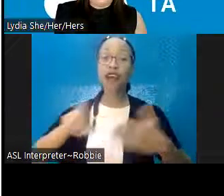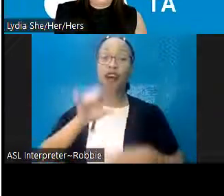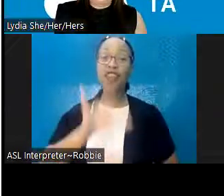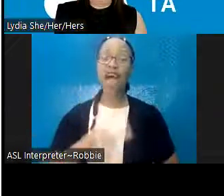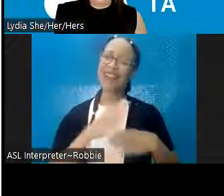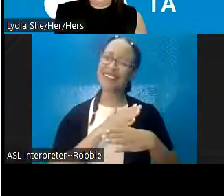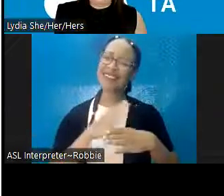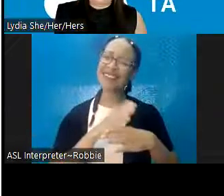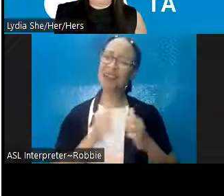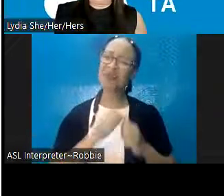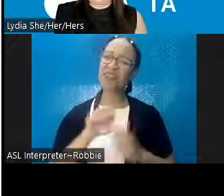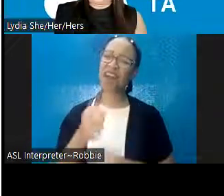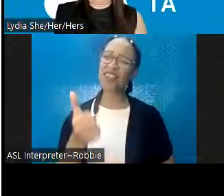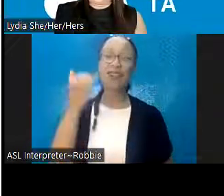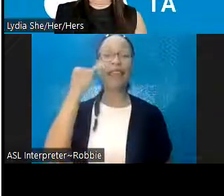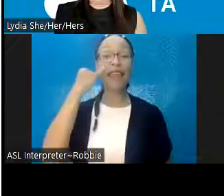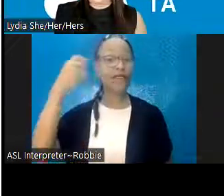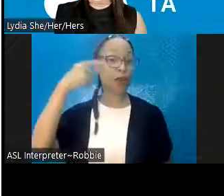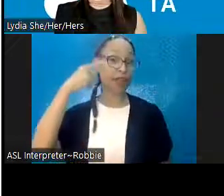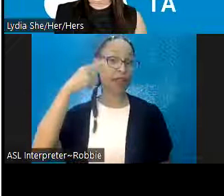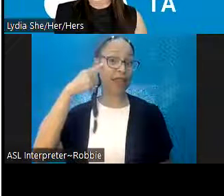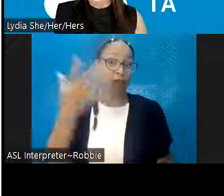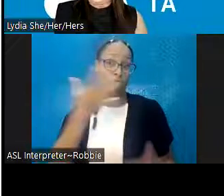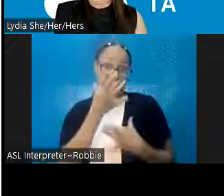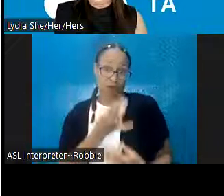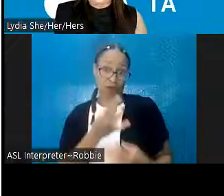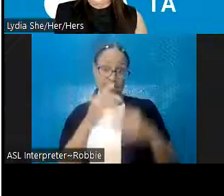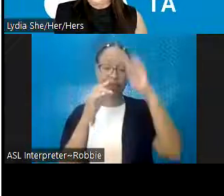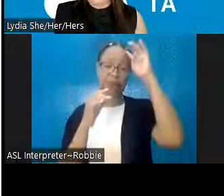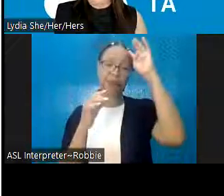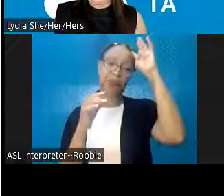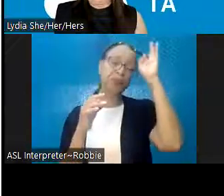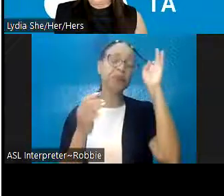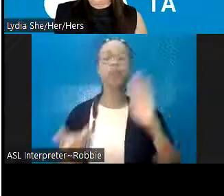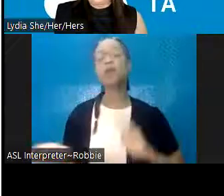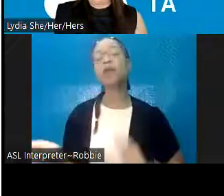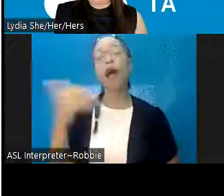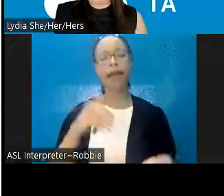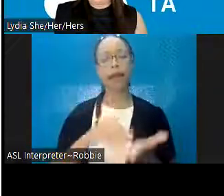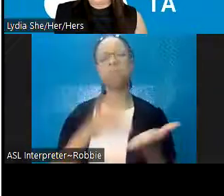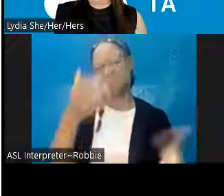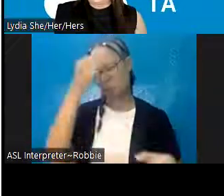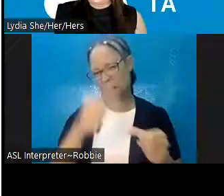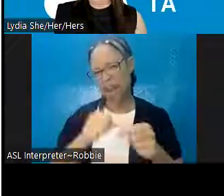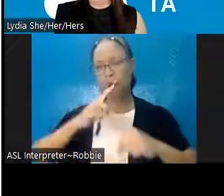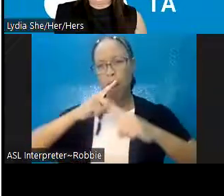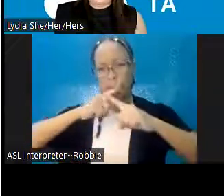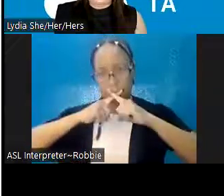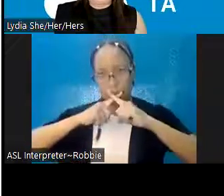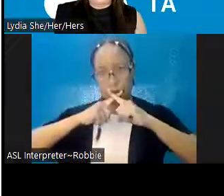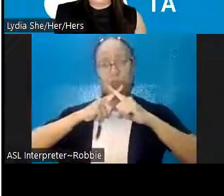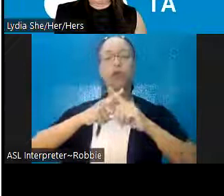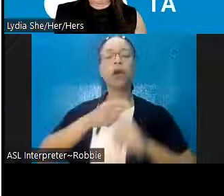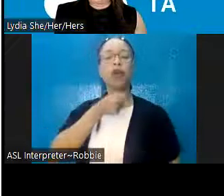that with others if you think they might be of interest. Again, just a reminder to mute your microphone during this meeting to avoid